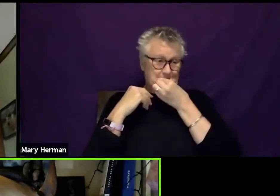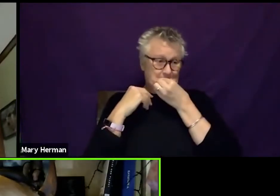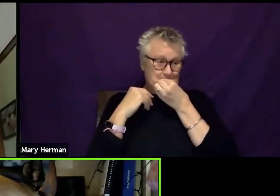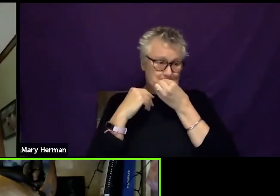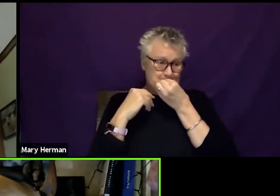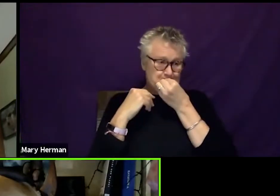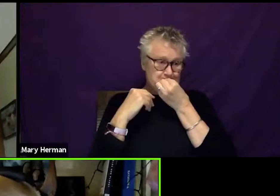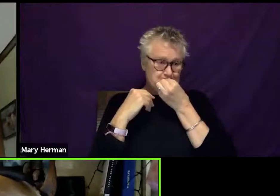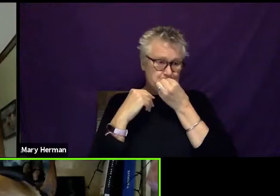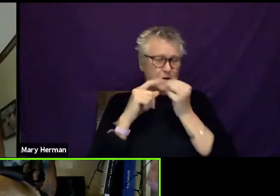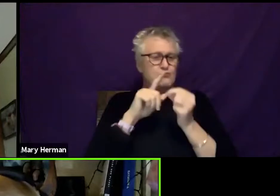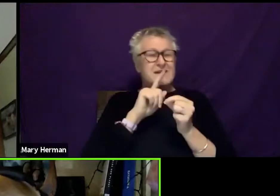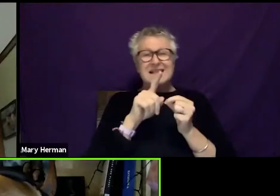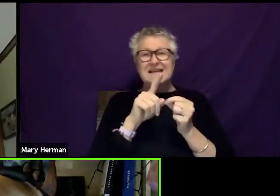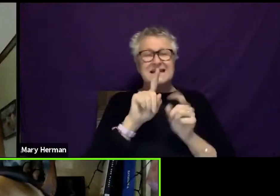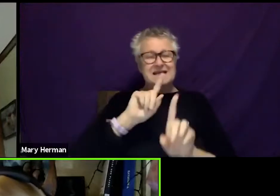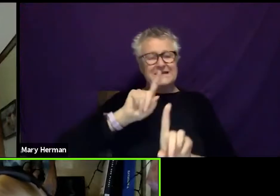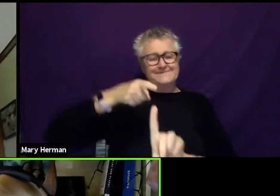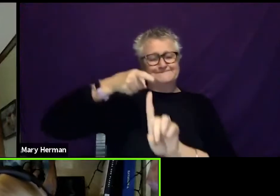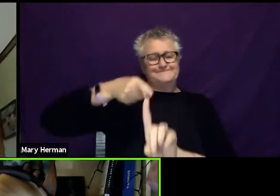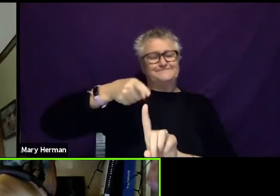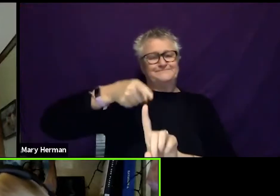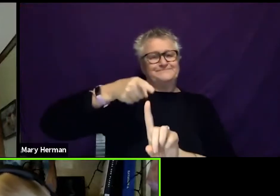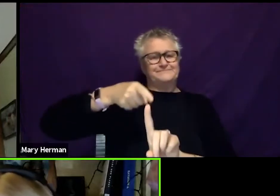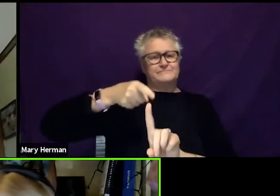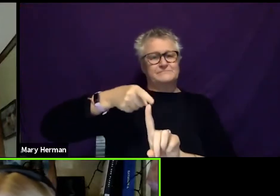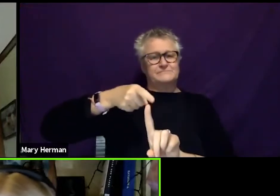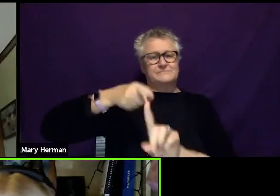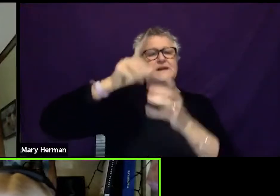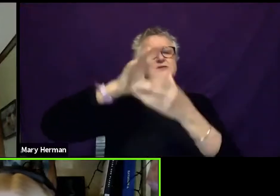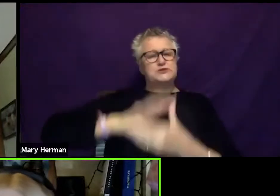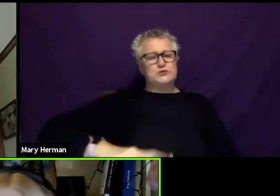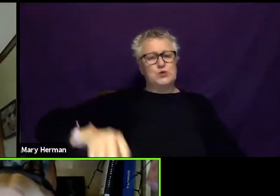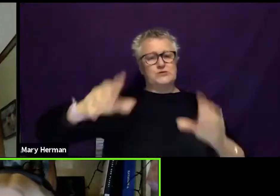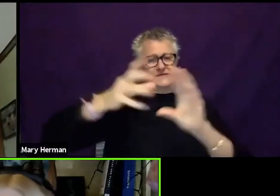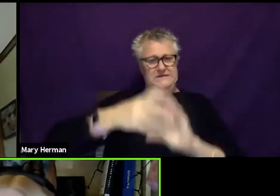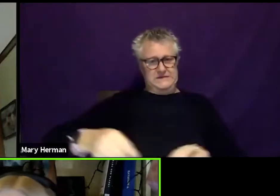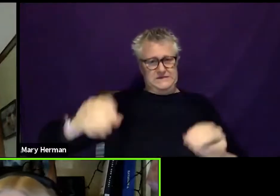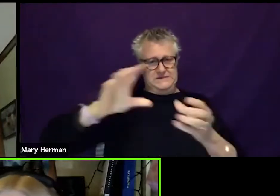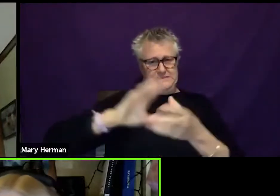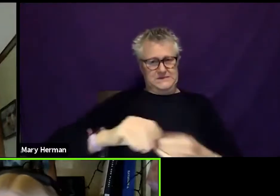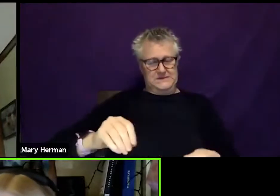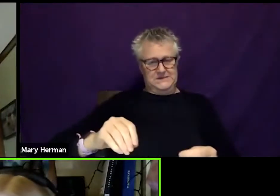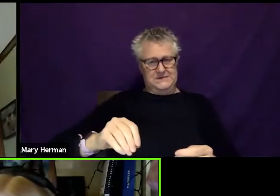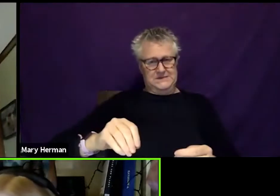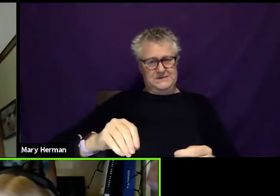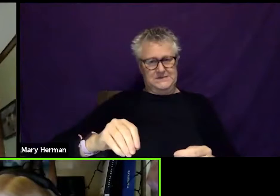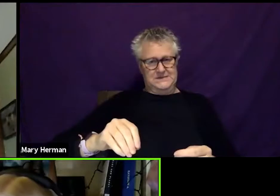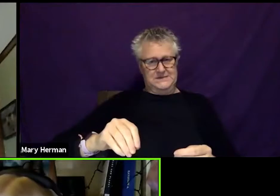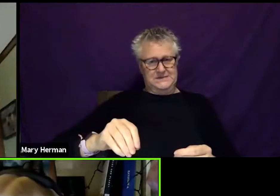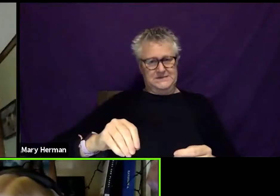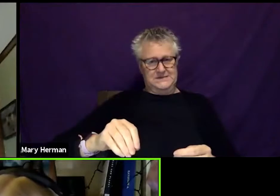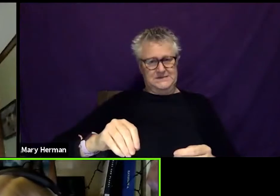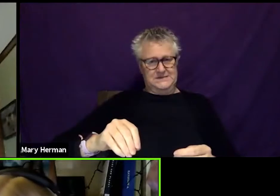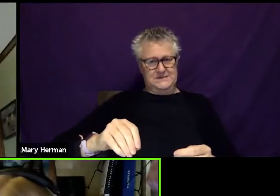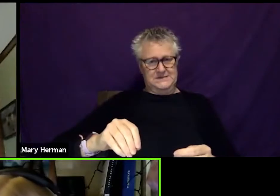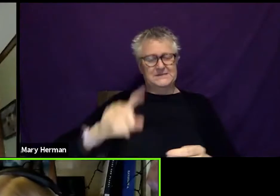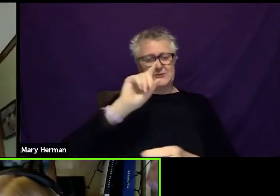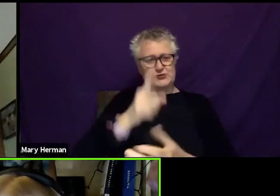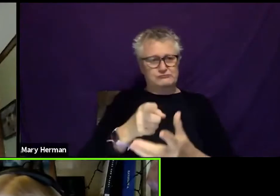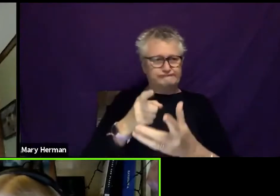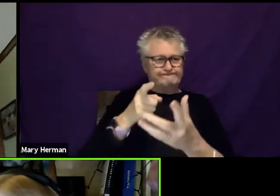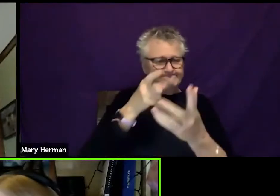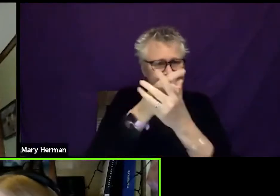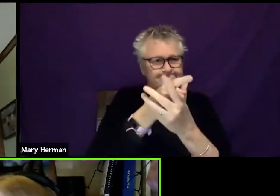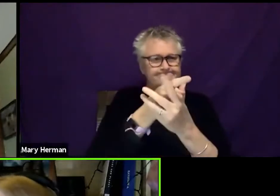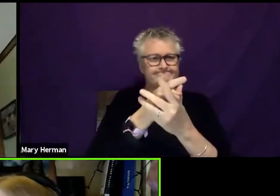it is the stories that seem to reach people the best. It is the stories of lived